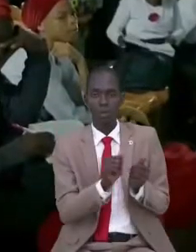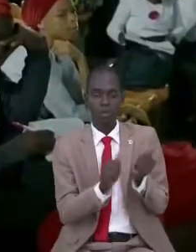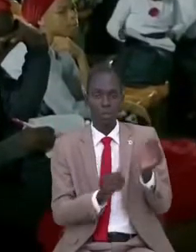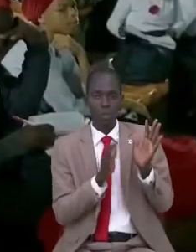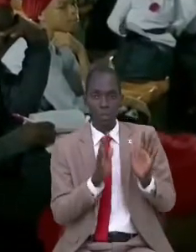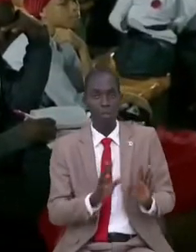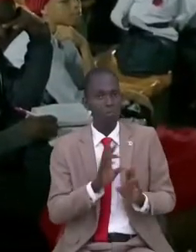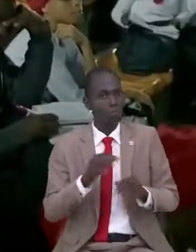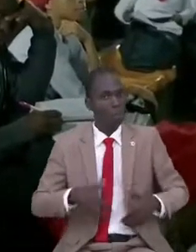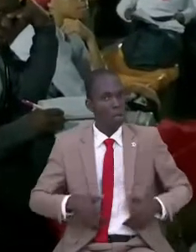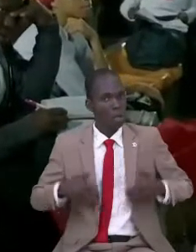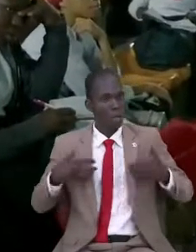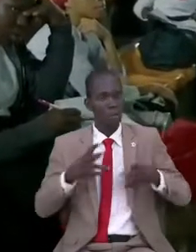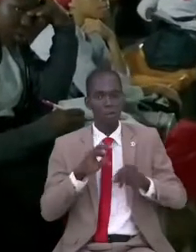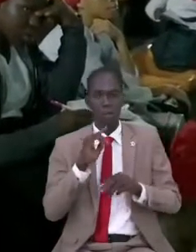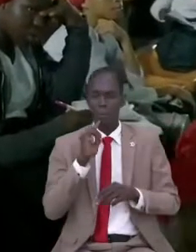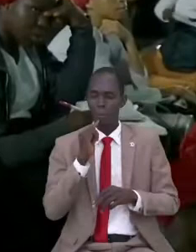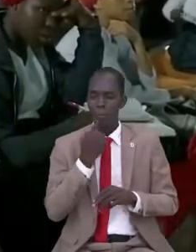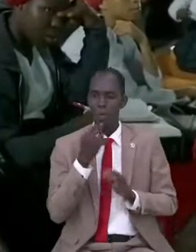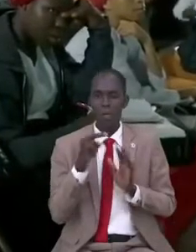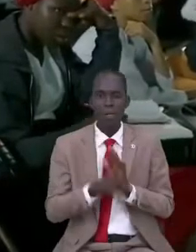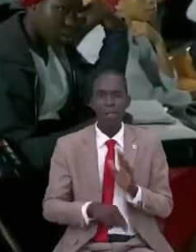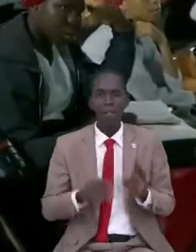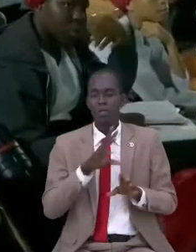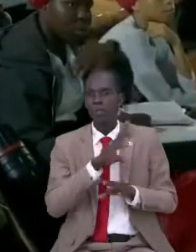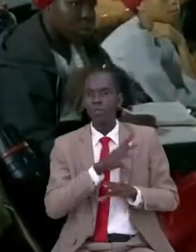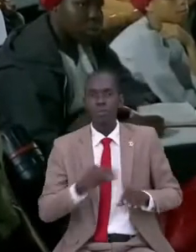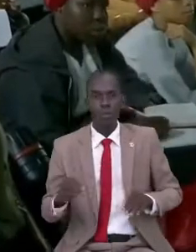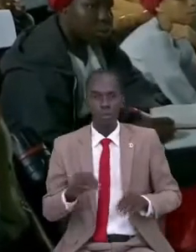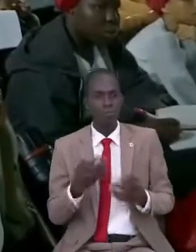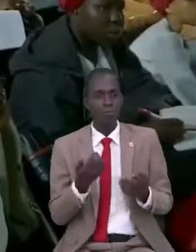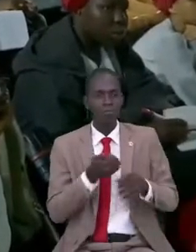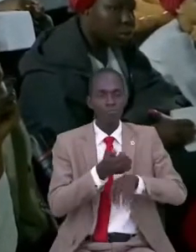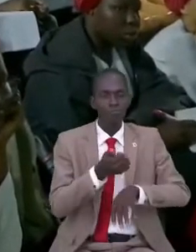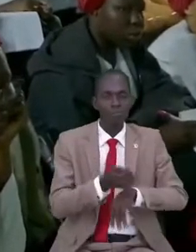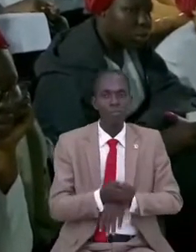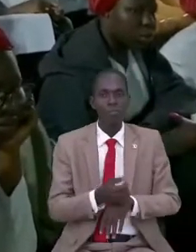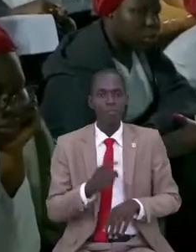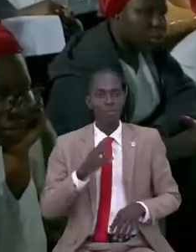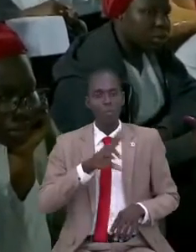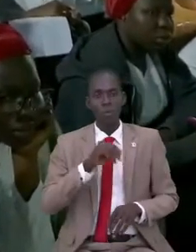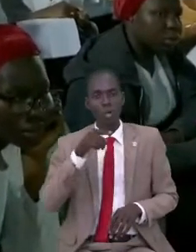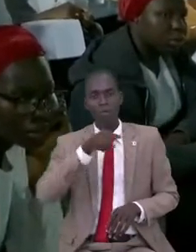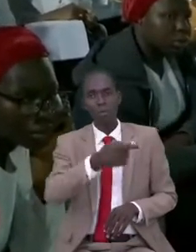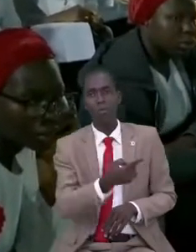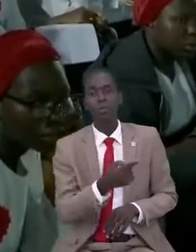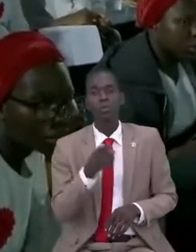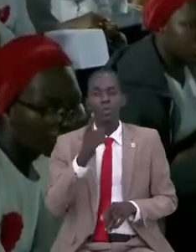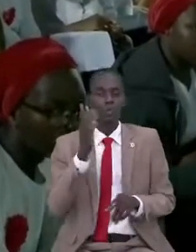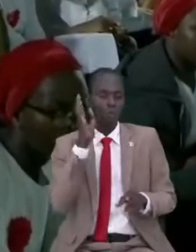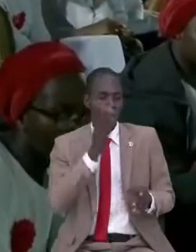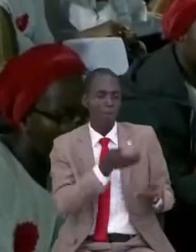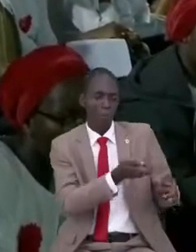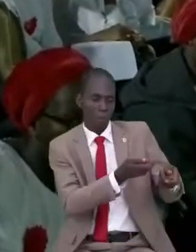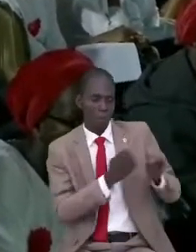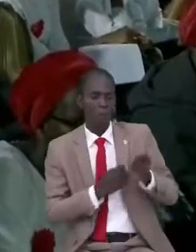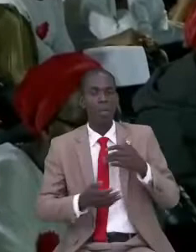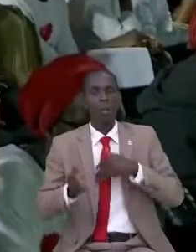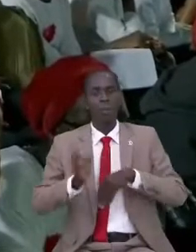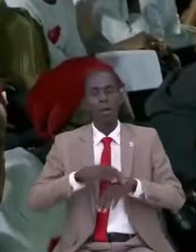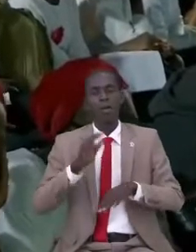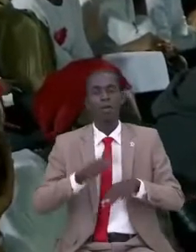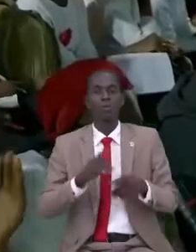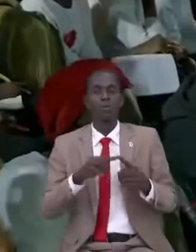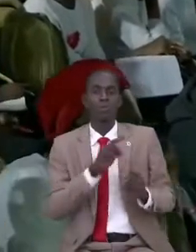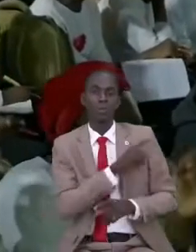anger, no bitterness, and there's no criticism, you draw them back unto the Lord. We're looking